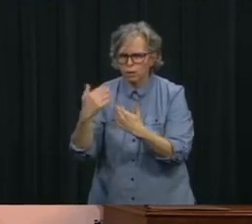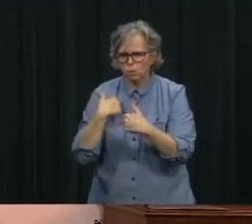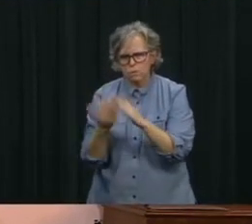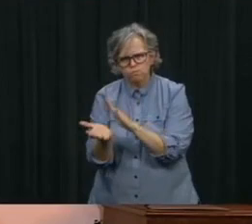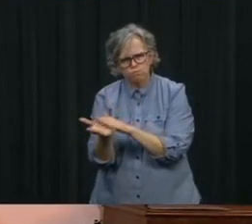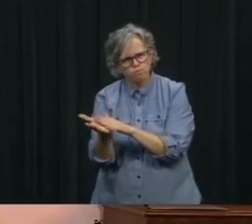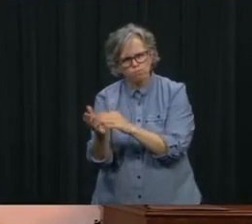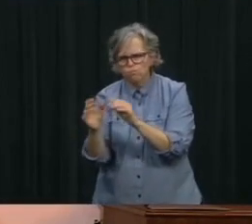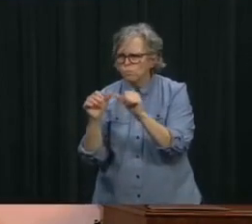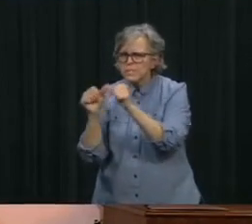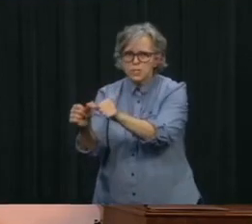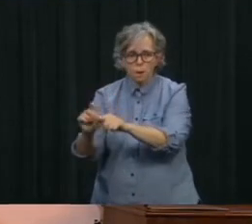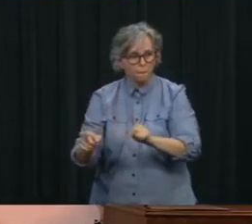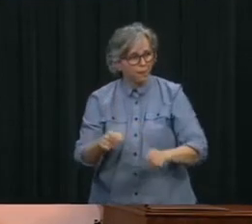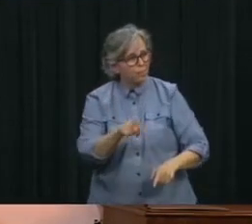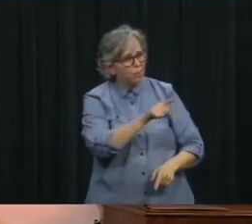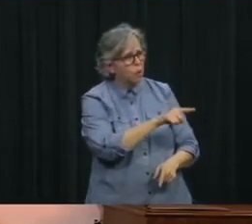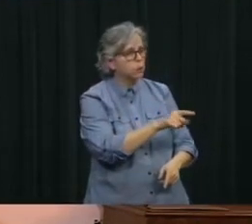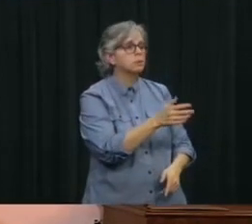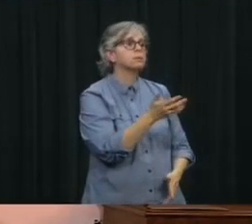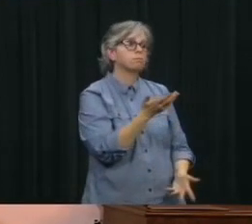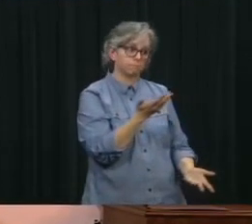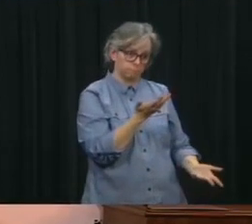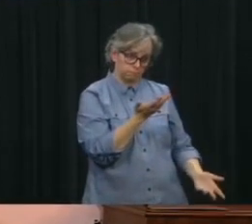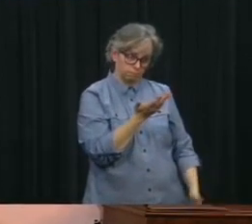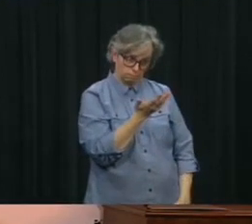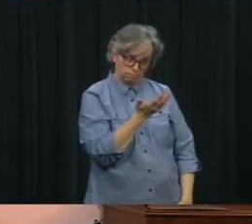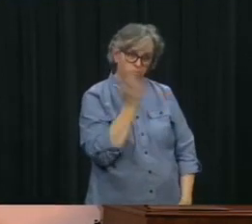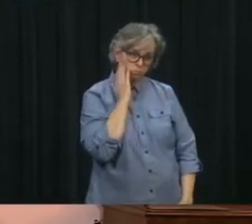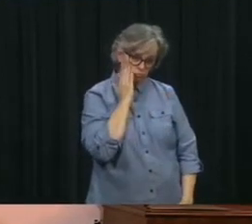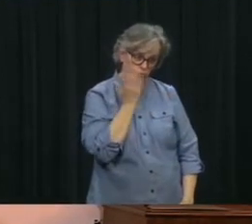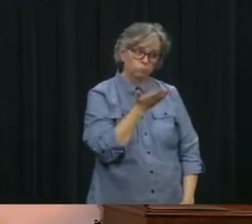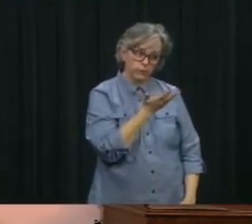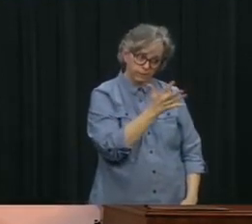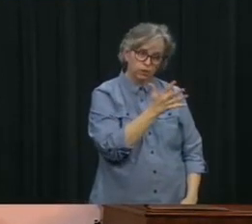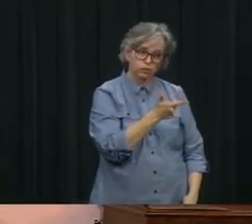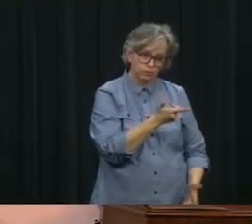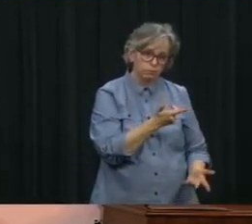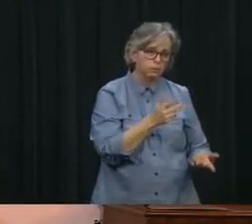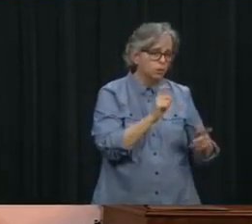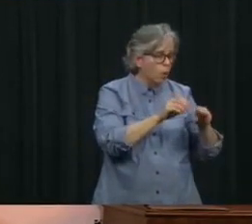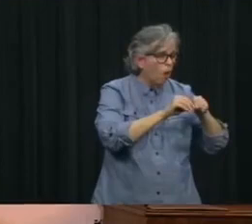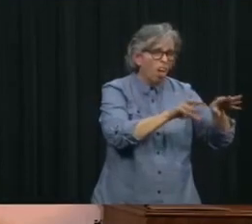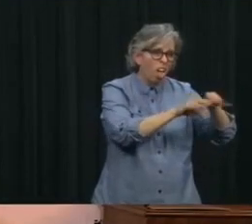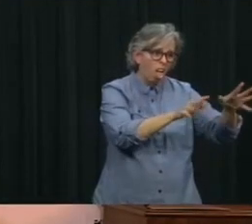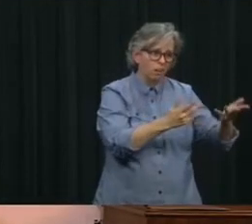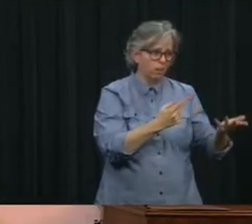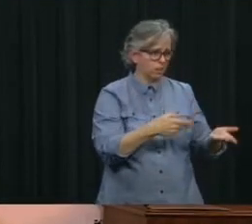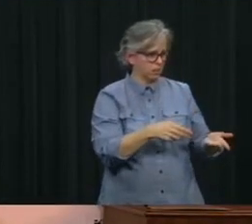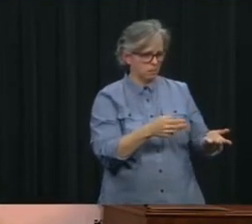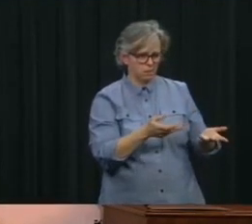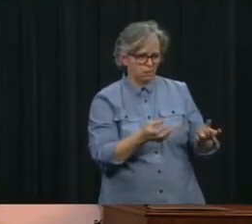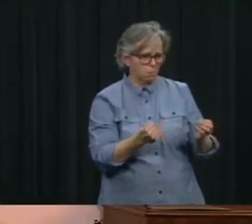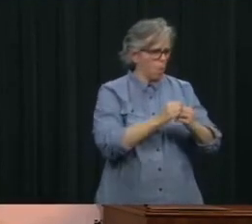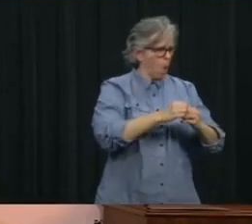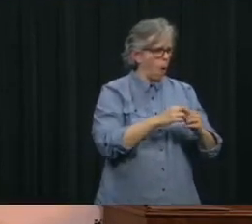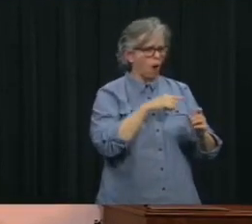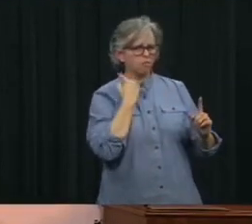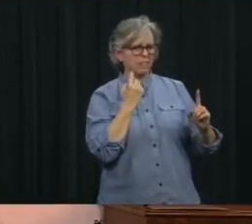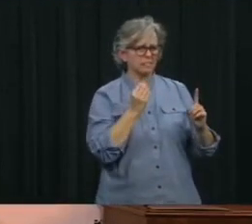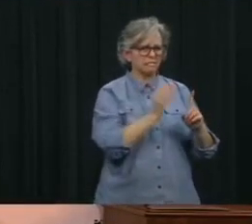stop. Grocery stores. Have been talking with grocery stores over the last 24